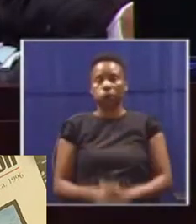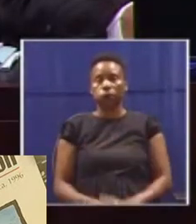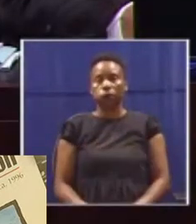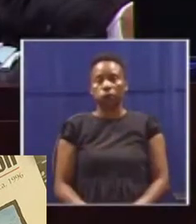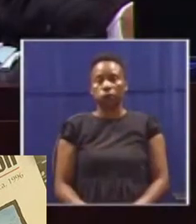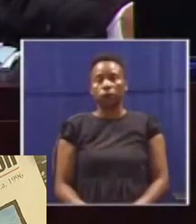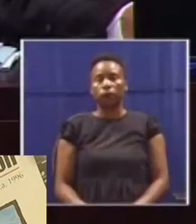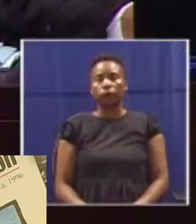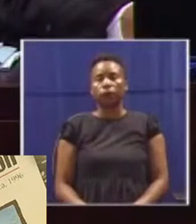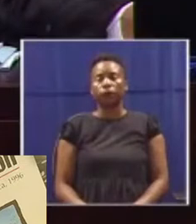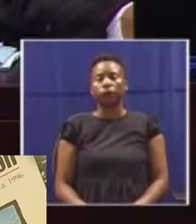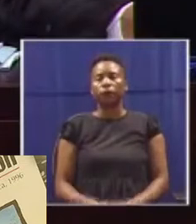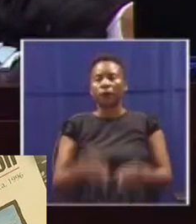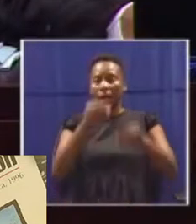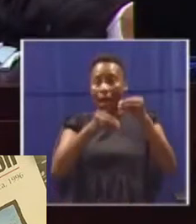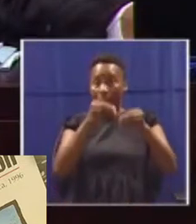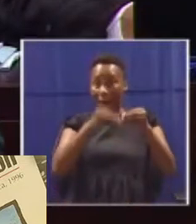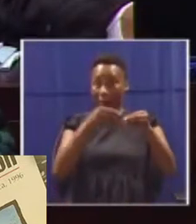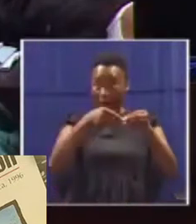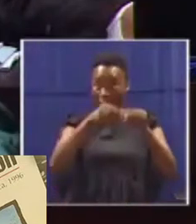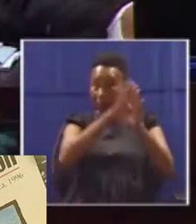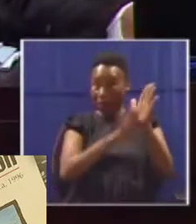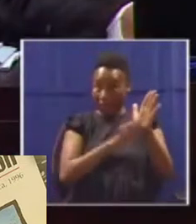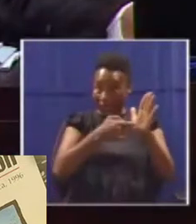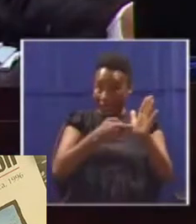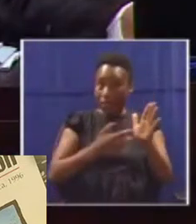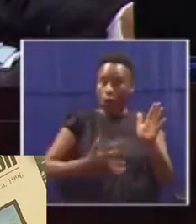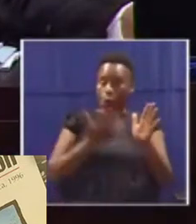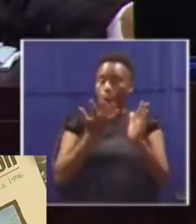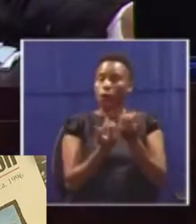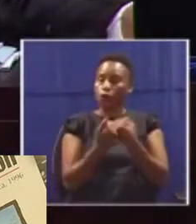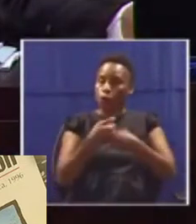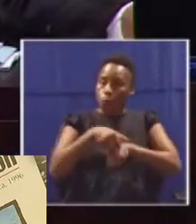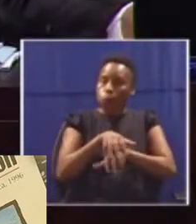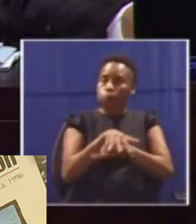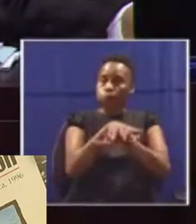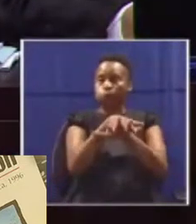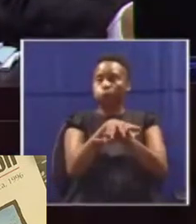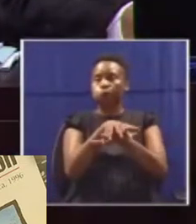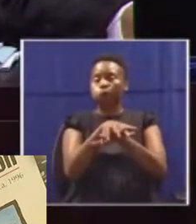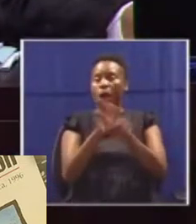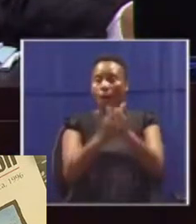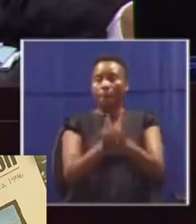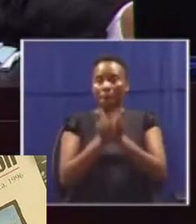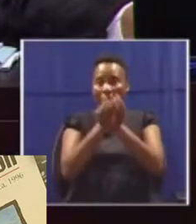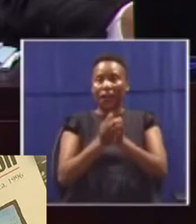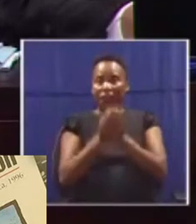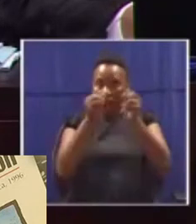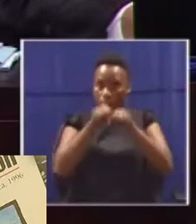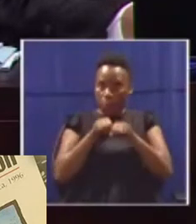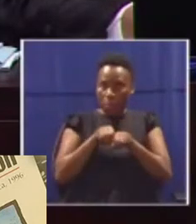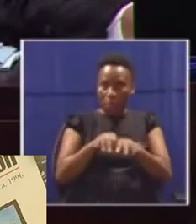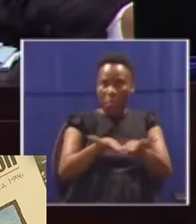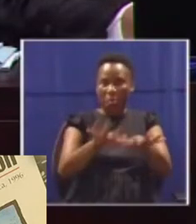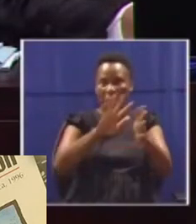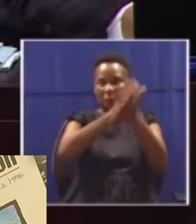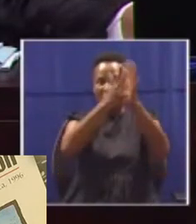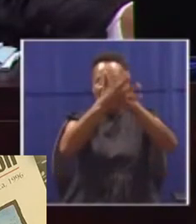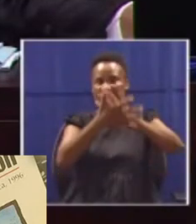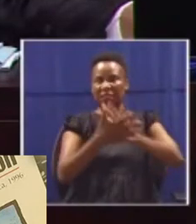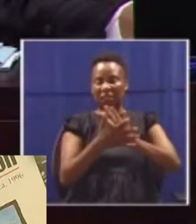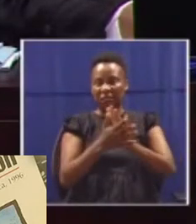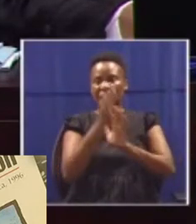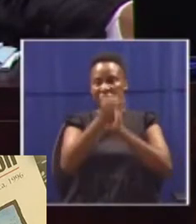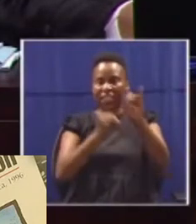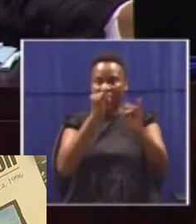The amendment bill seek to incorporate the Marine Pollution International Convention